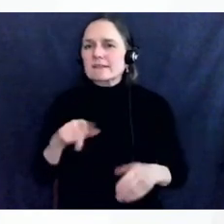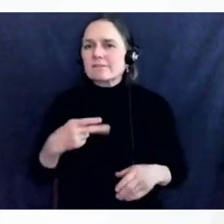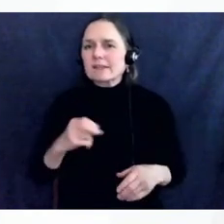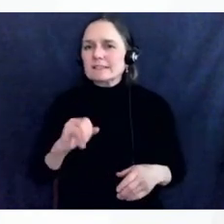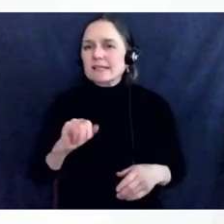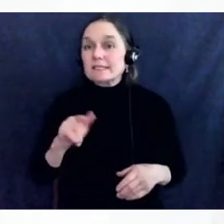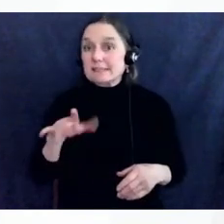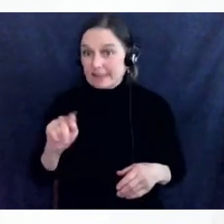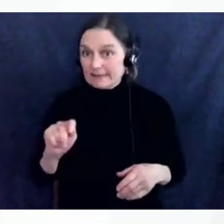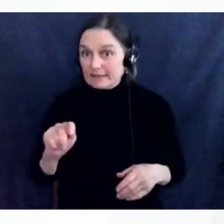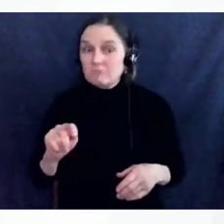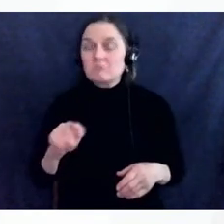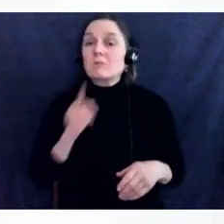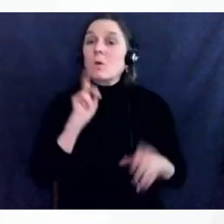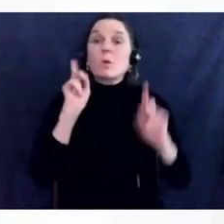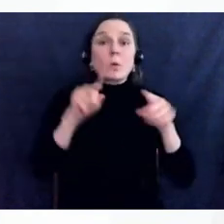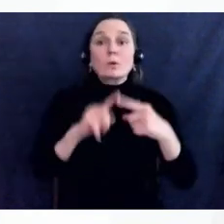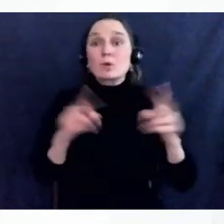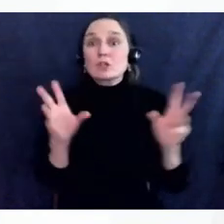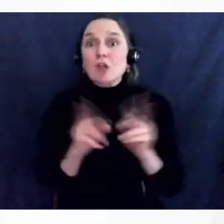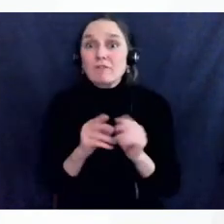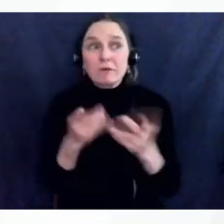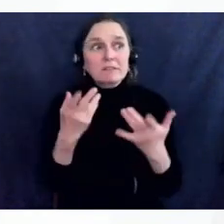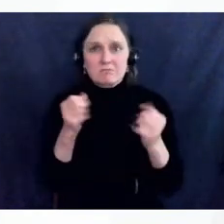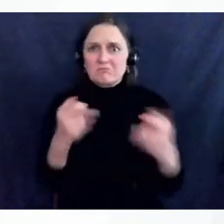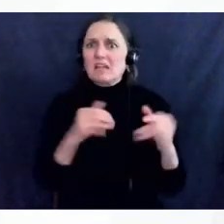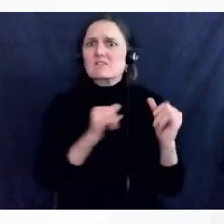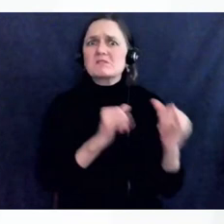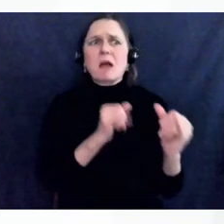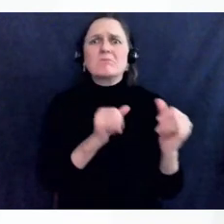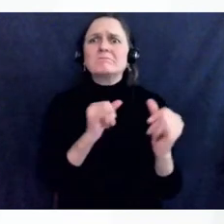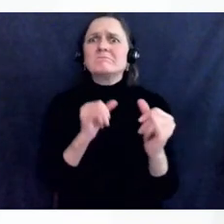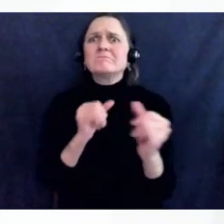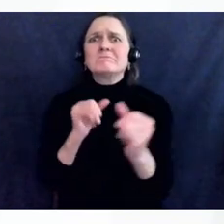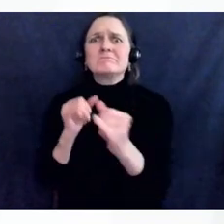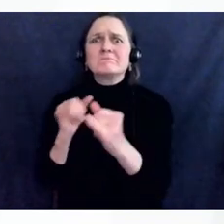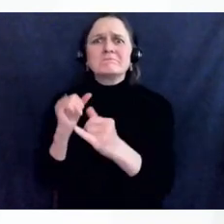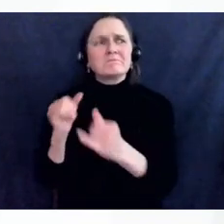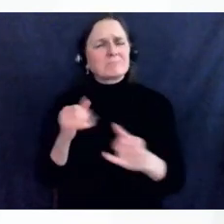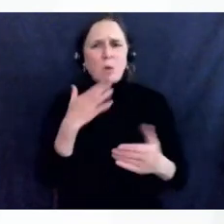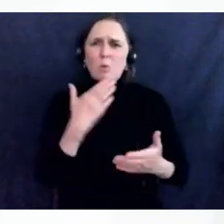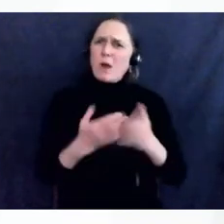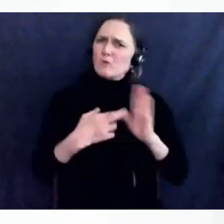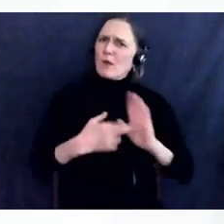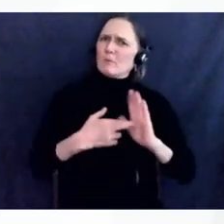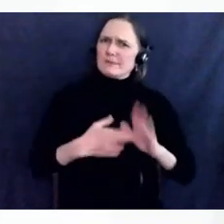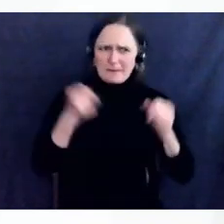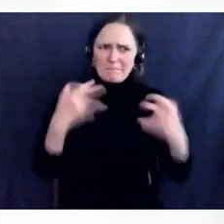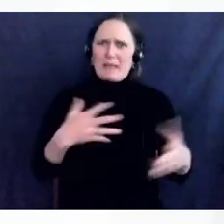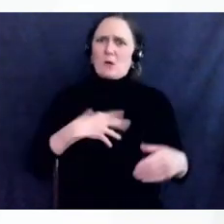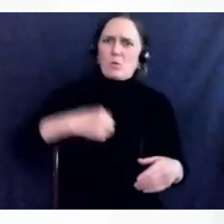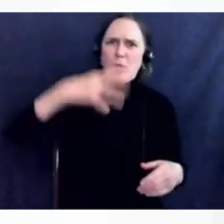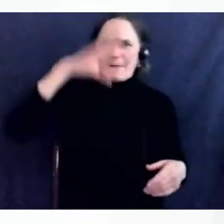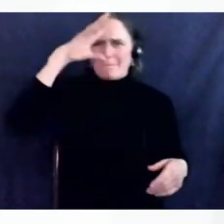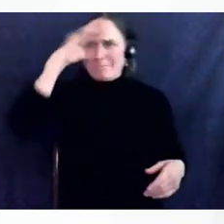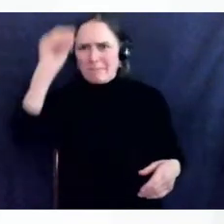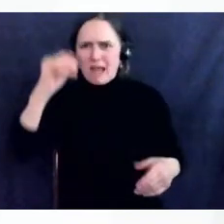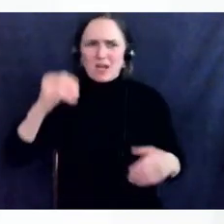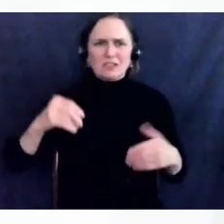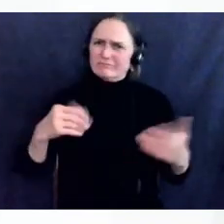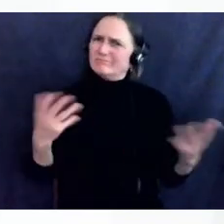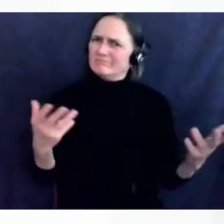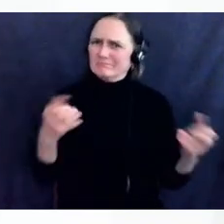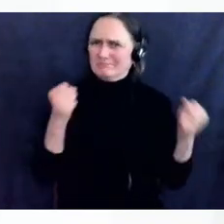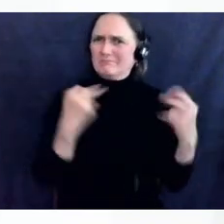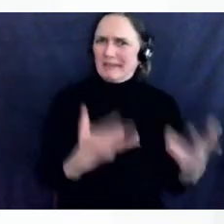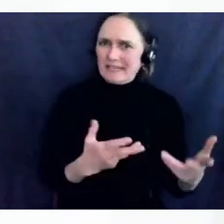easily taken for granted, and it makes it all too easy to forget what others might feel like when they enter a space and see almost no one who